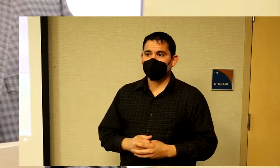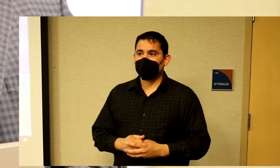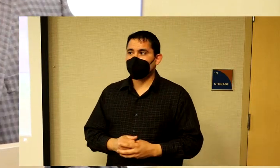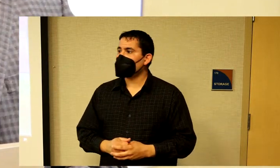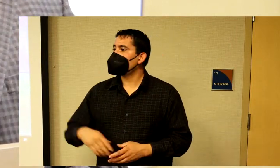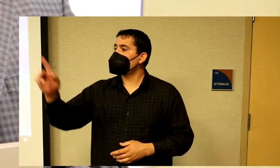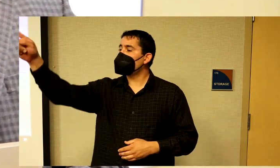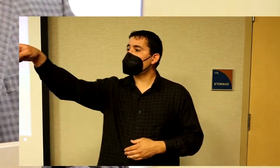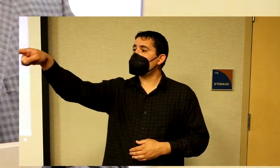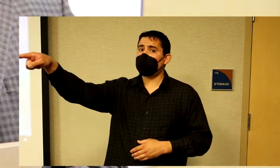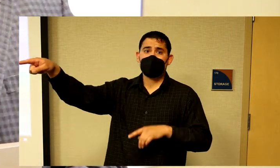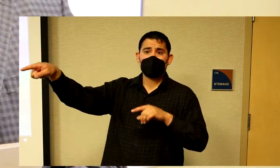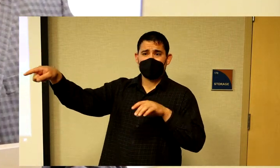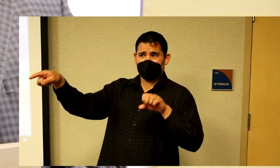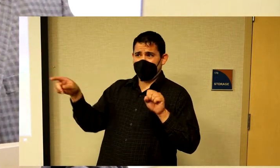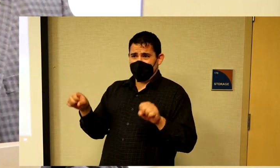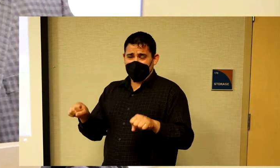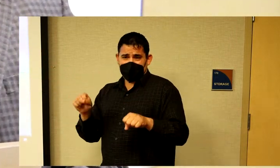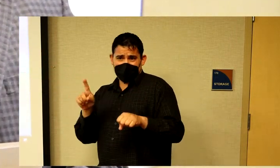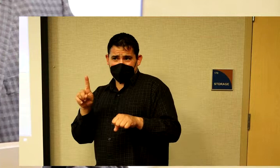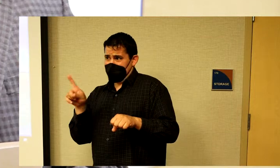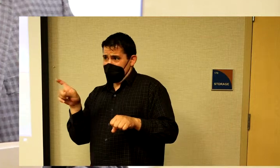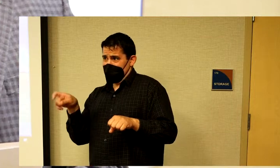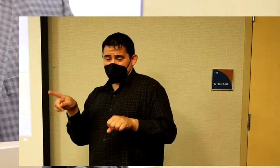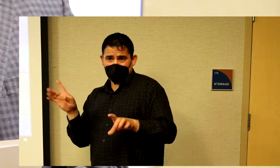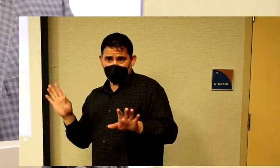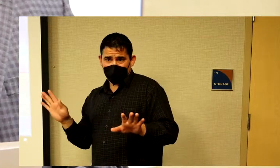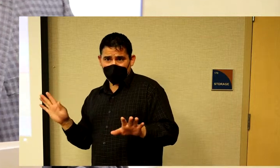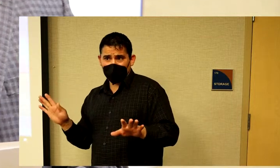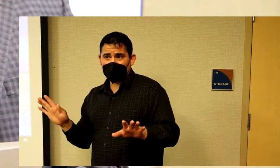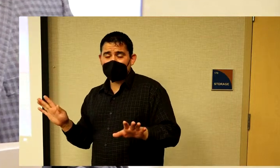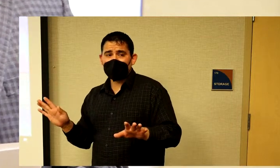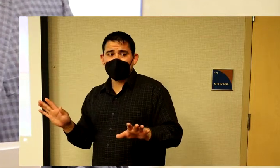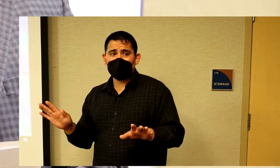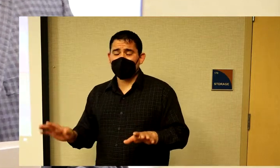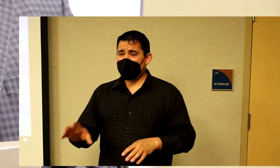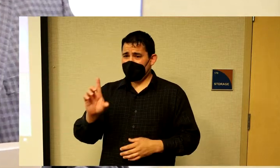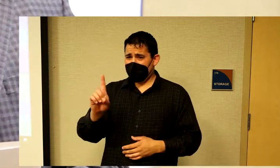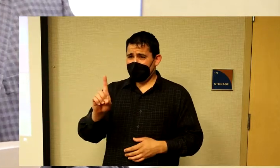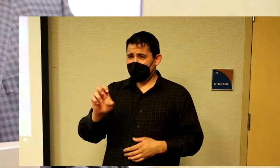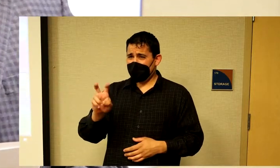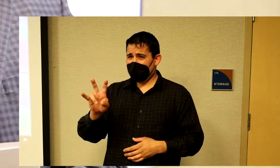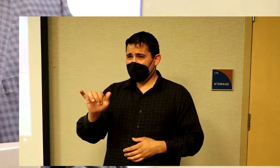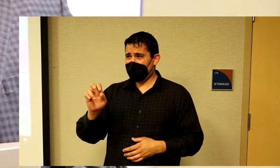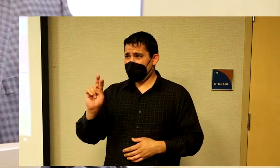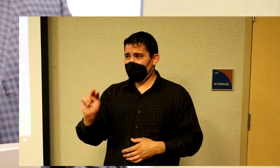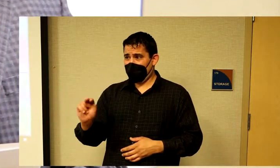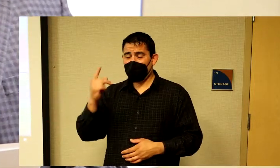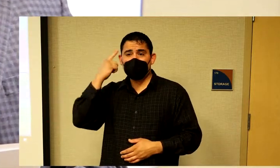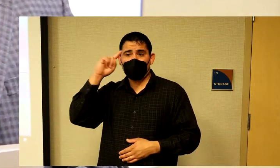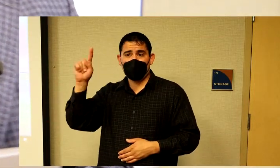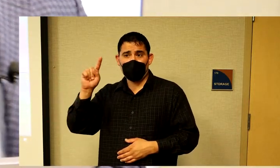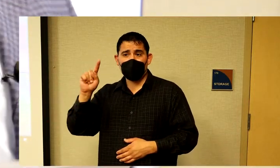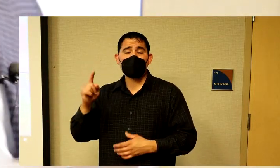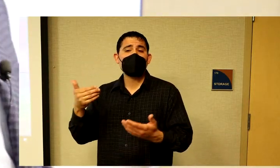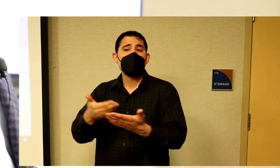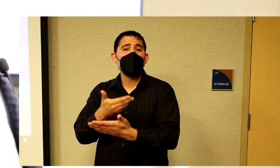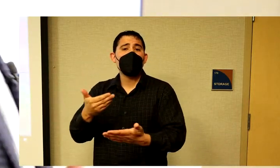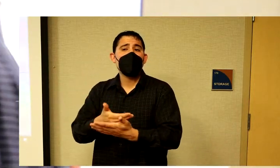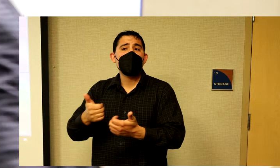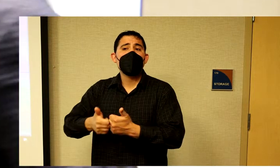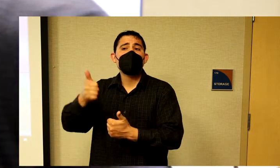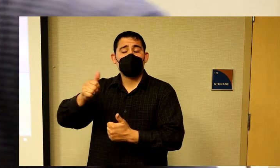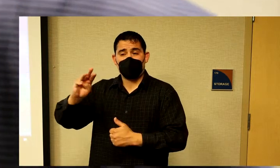Can I ask what the deviation is on the newest map? I have